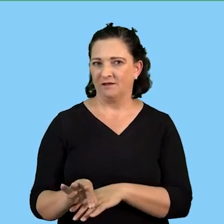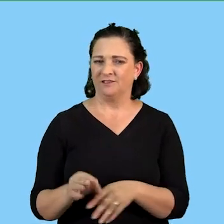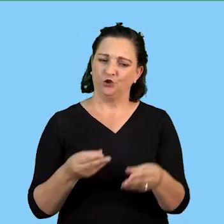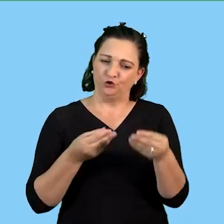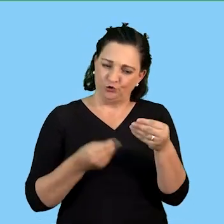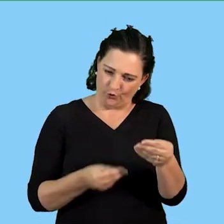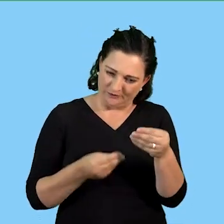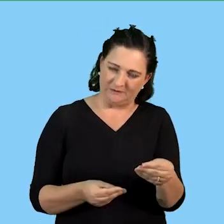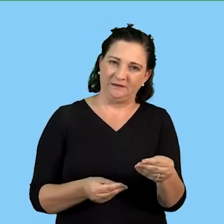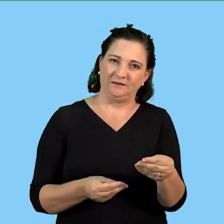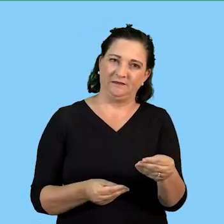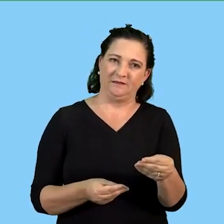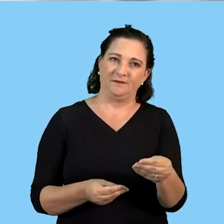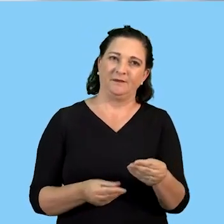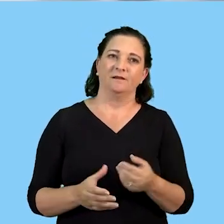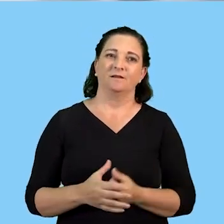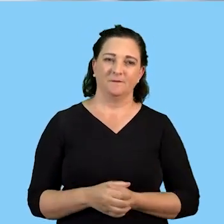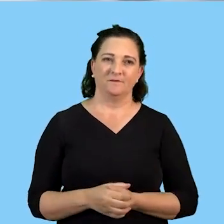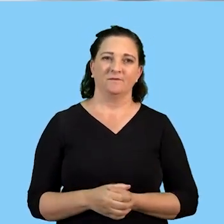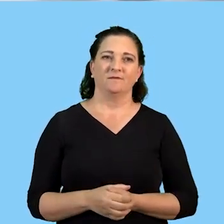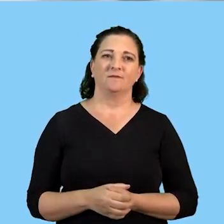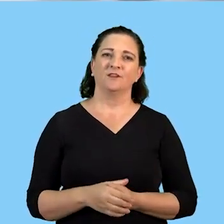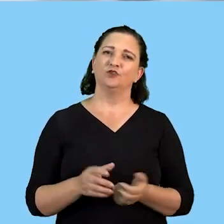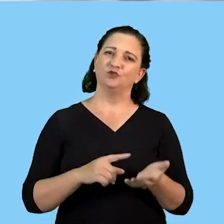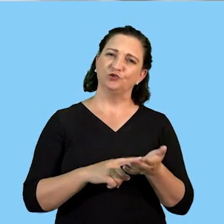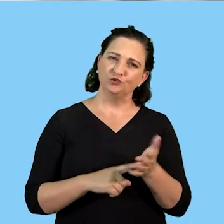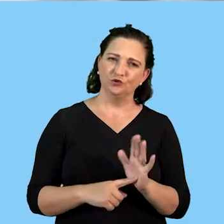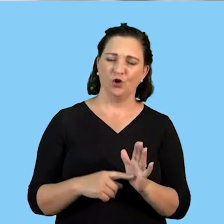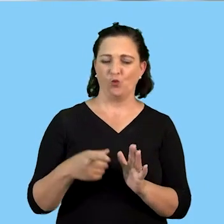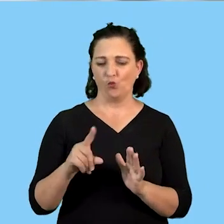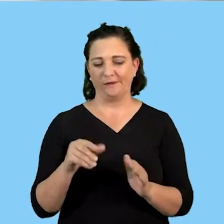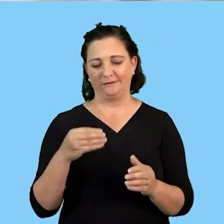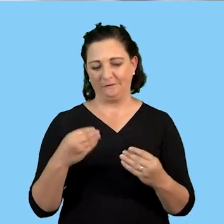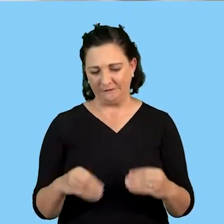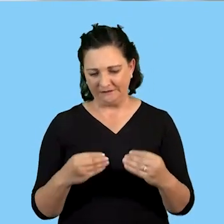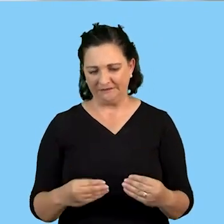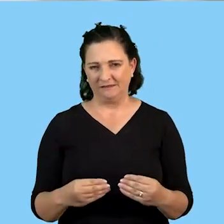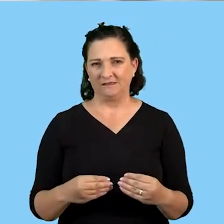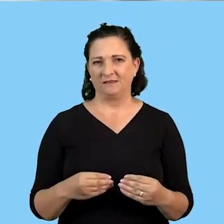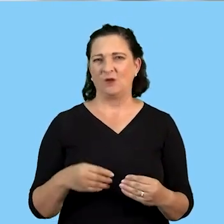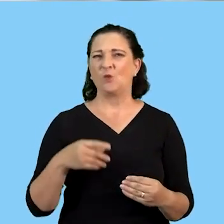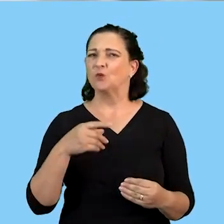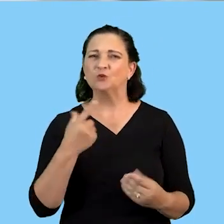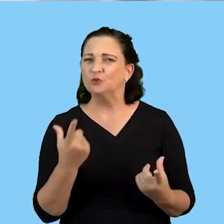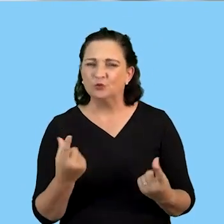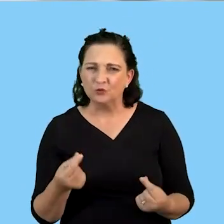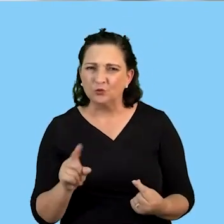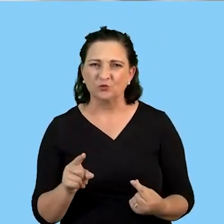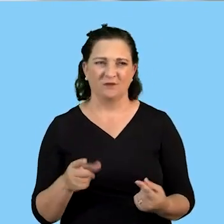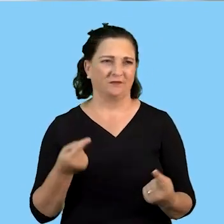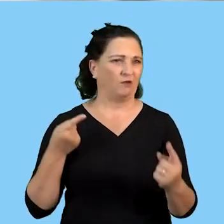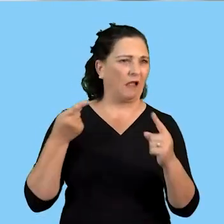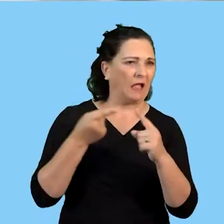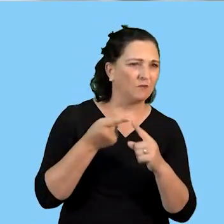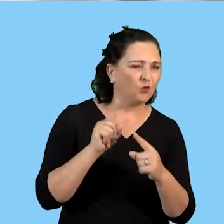Now, when we talk of a business plan, we are referring to a document which outlines exactly what the